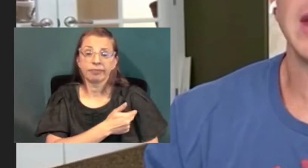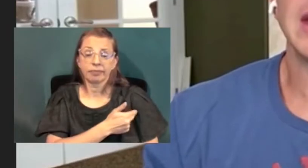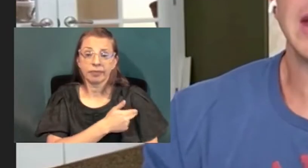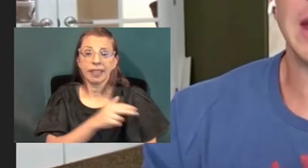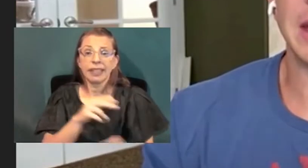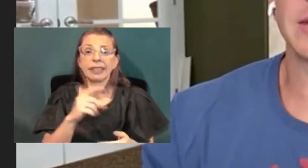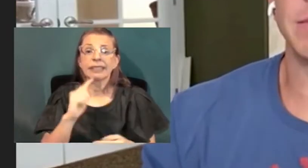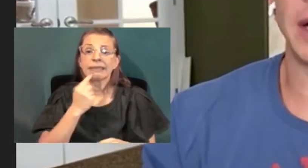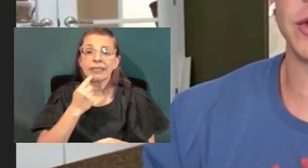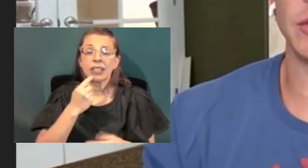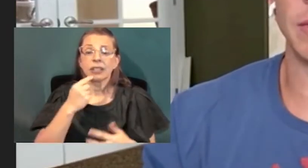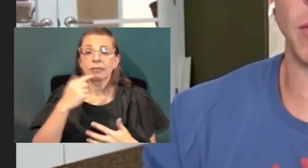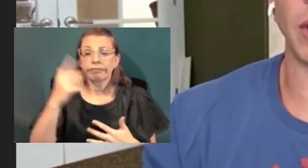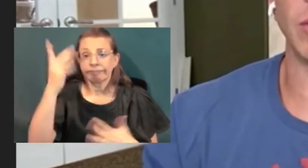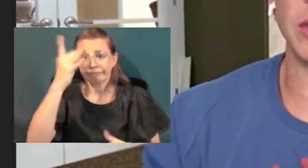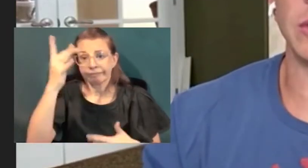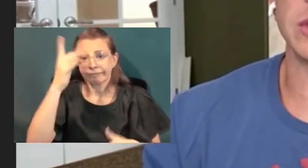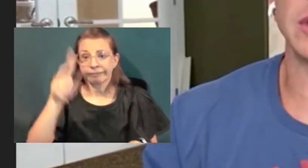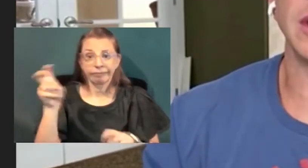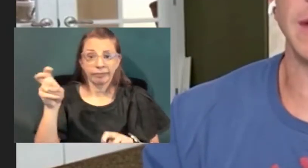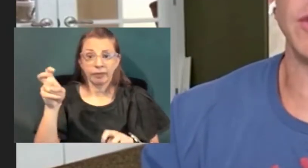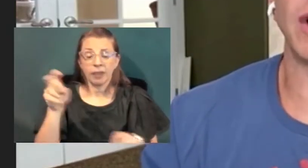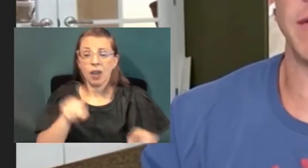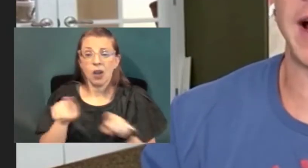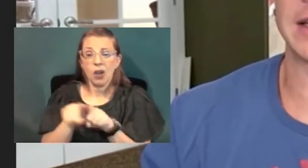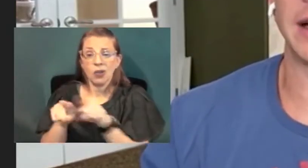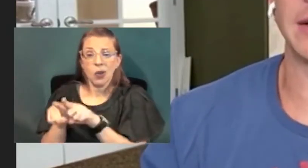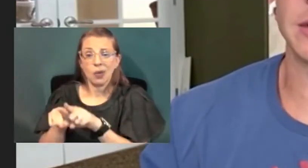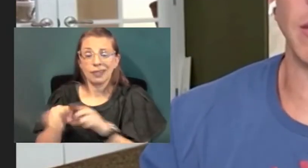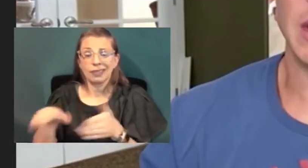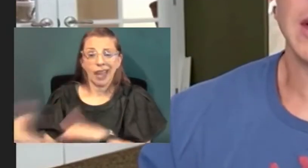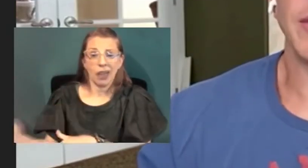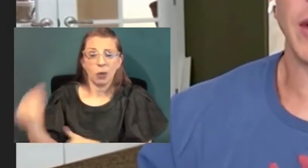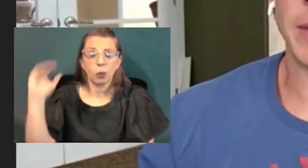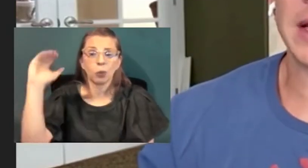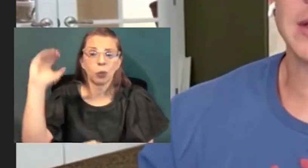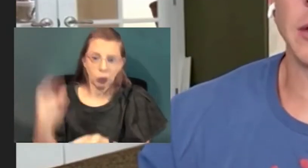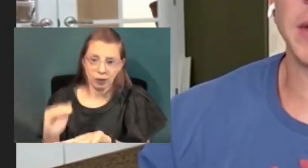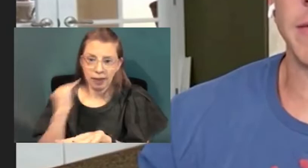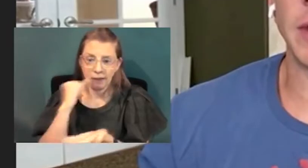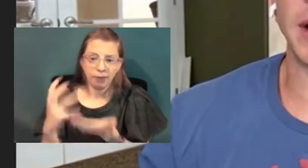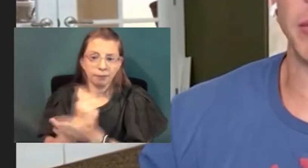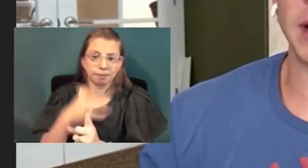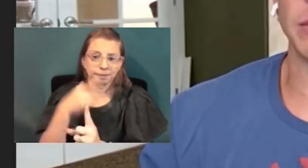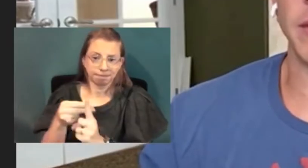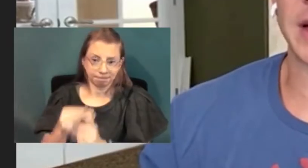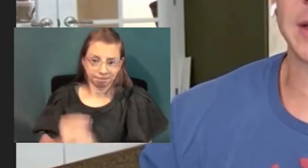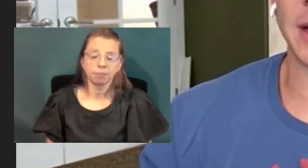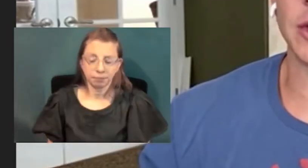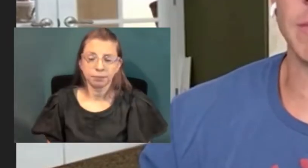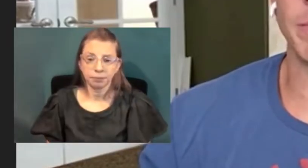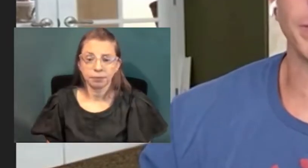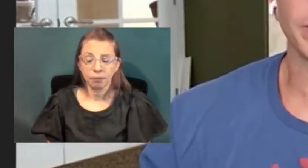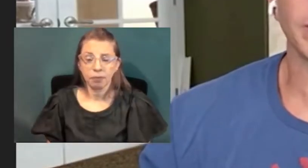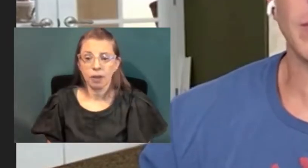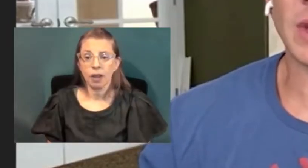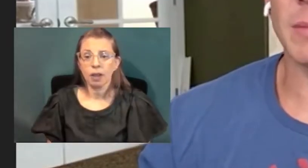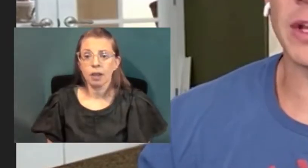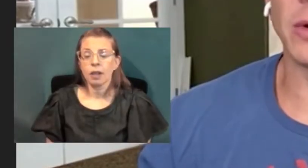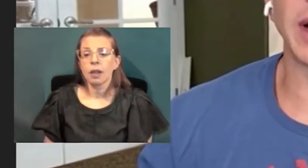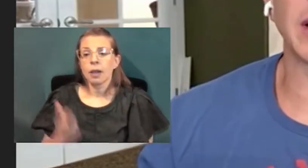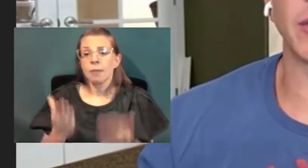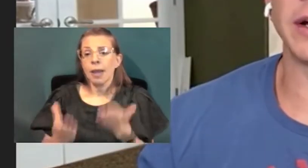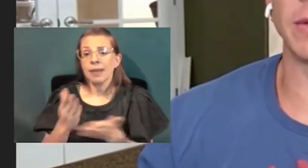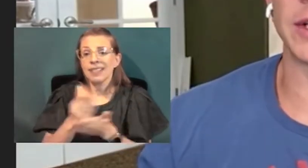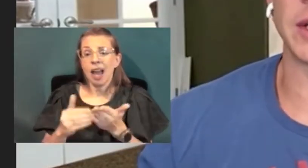death is much more reduced if you are vaccinated. So there may still be breakthrough vaccination,